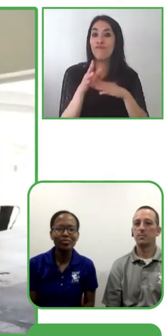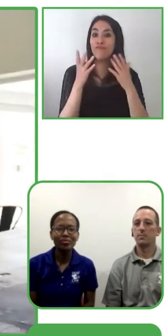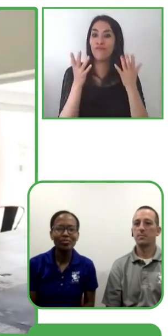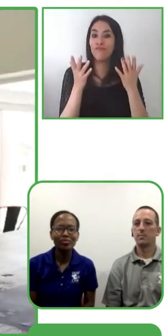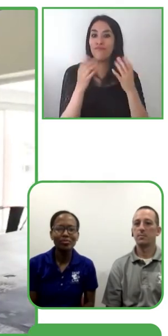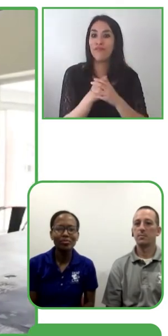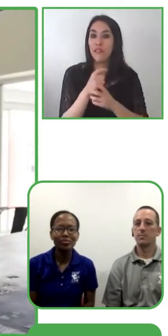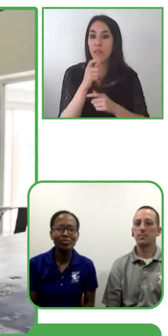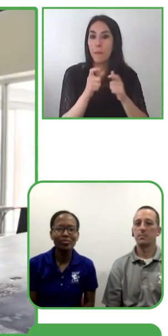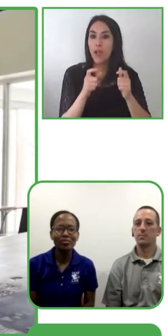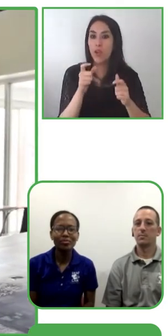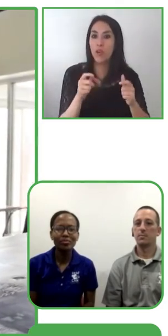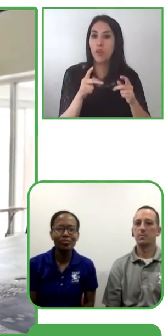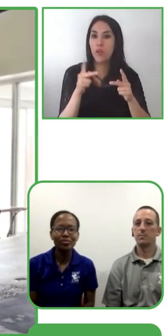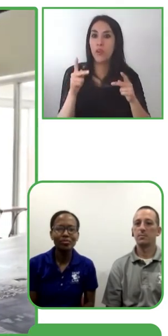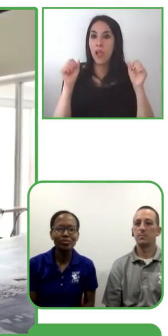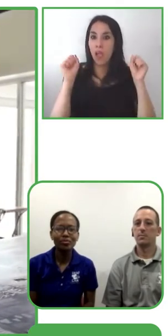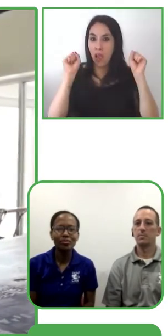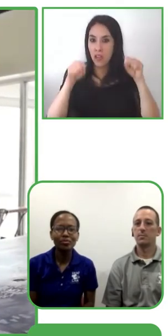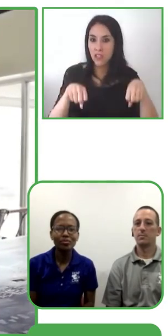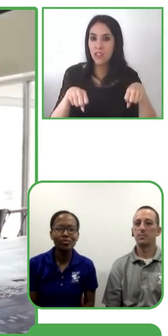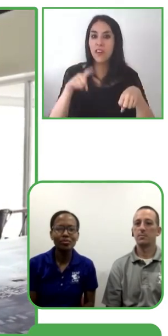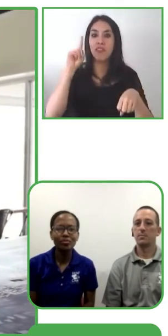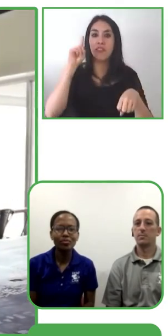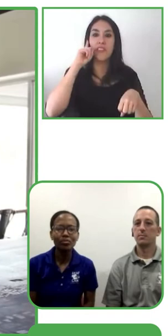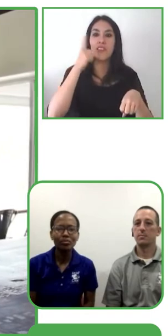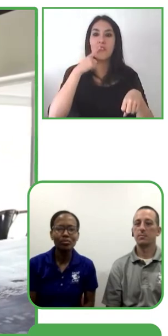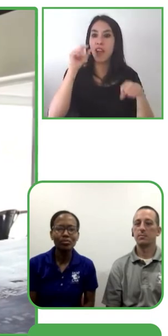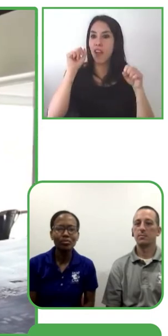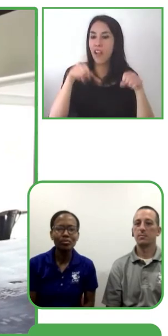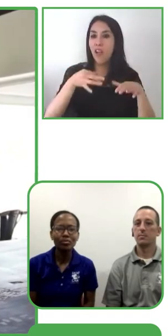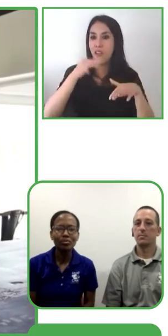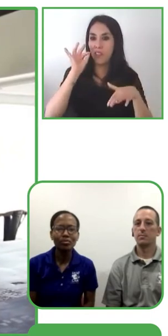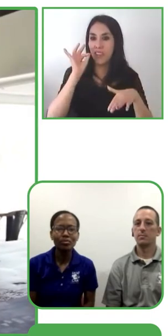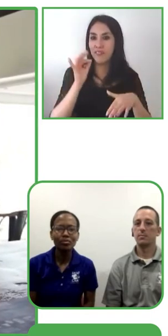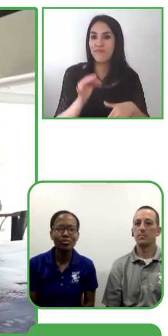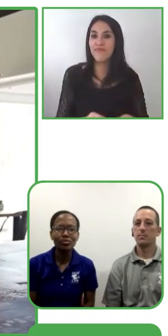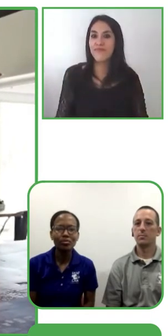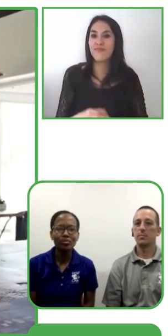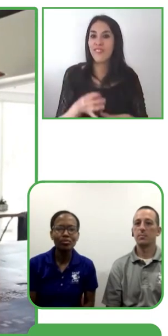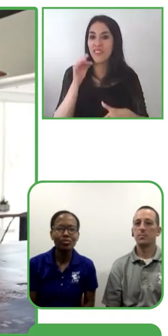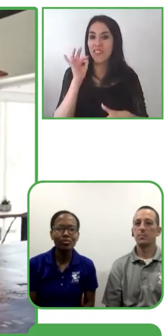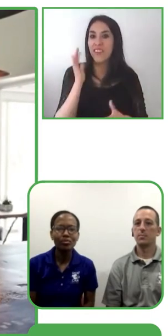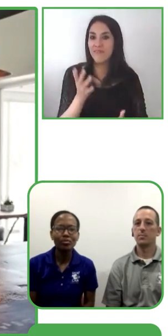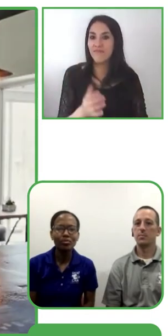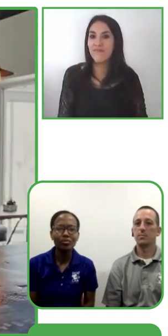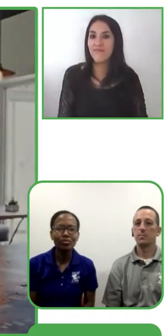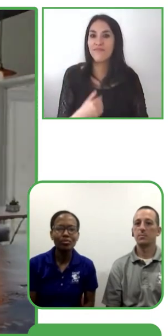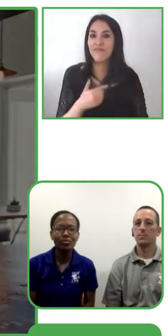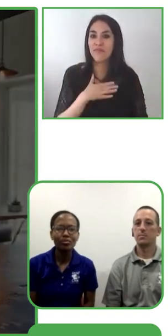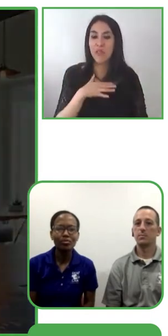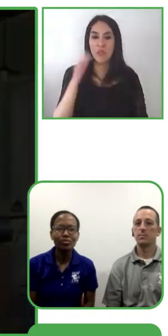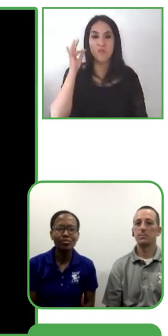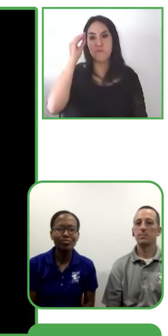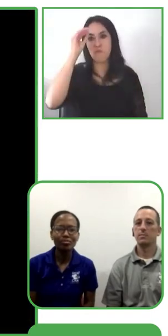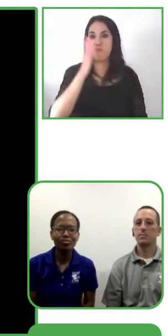Personally, I think people focus too much on the Def part of Defcan coffee. We focus on their craft.